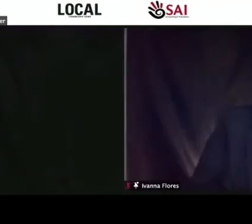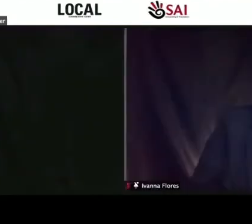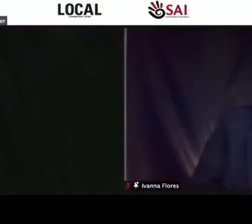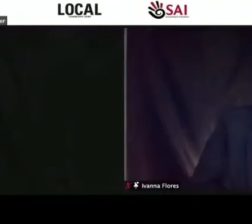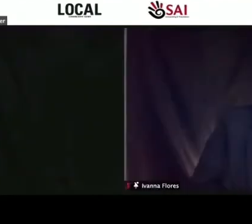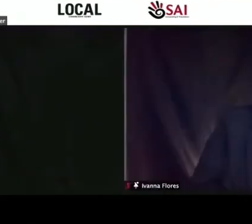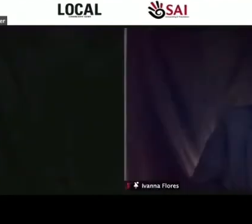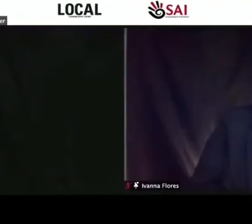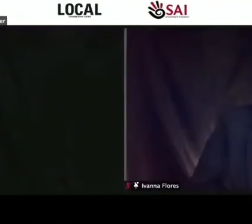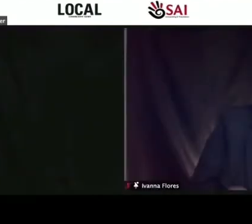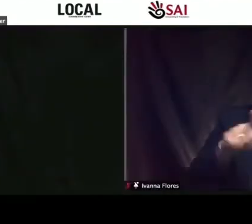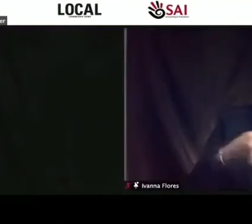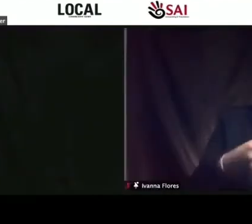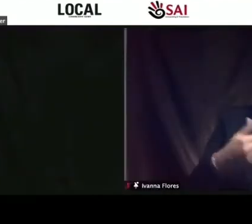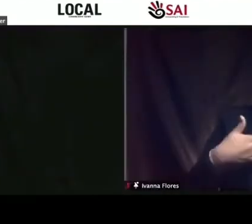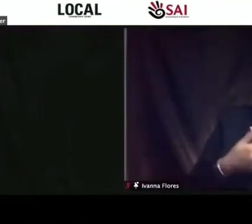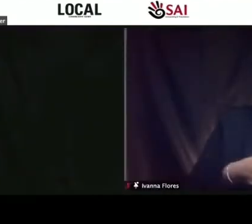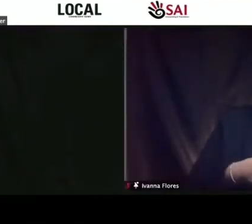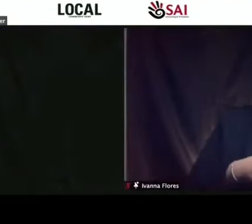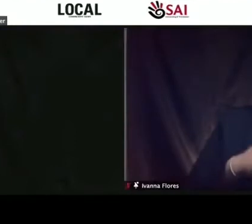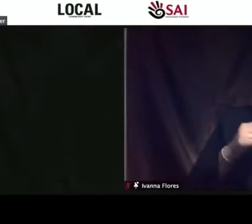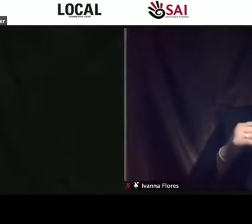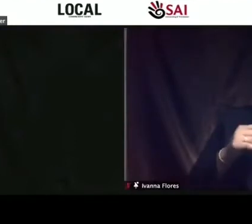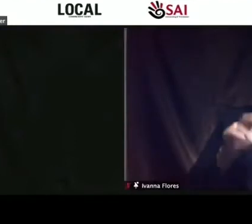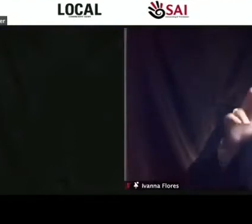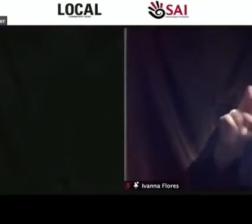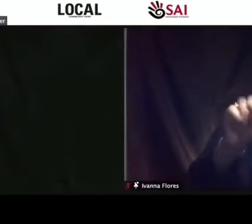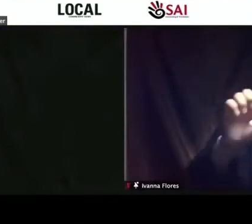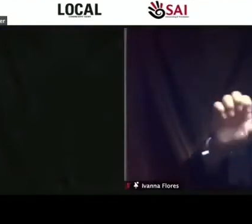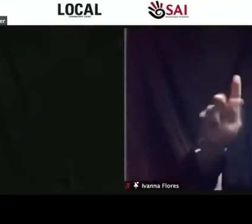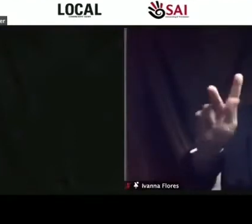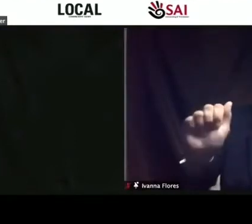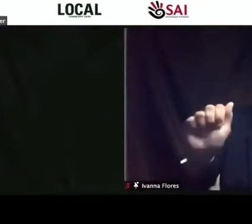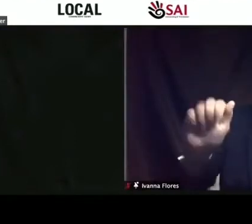Okay, and the next person on this question is Ms. Neka Cleaver.